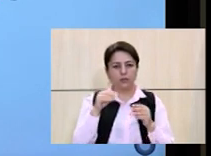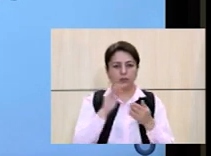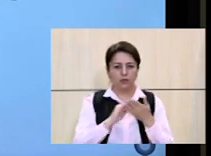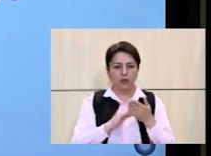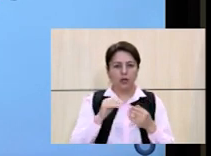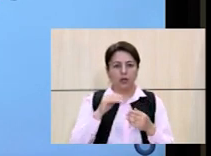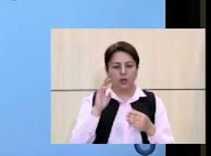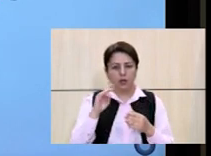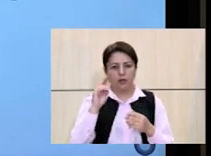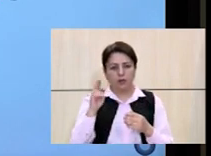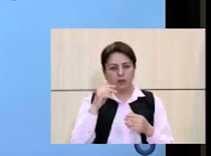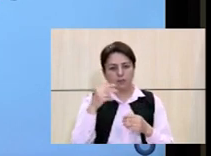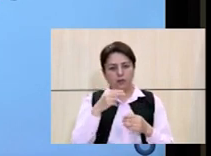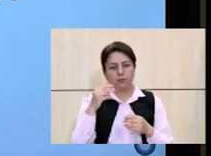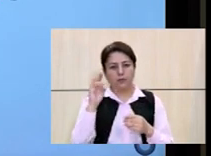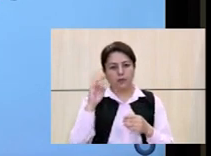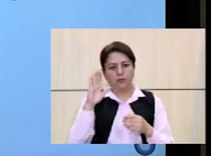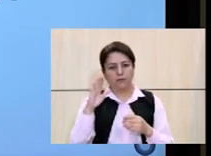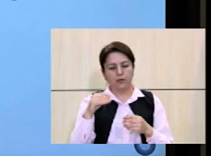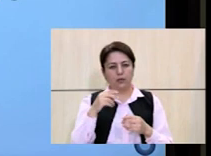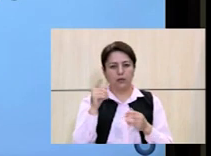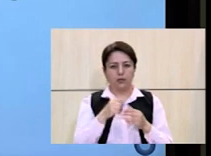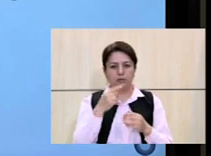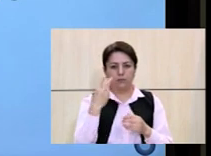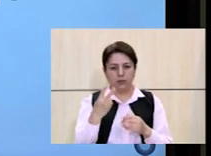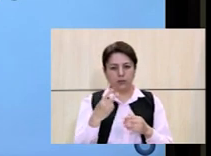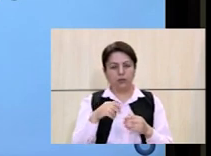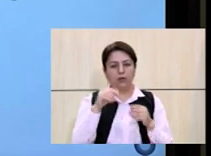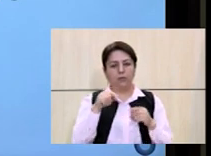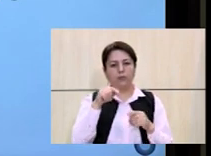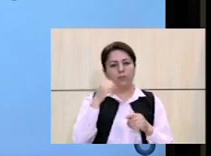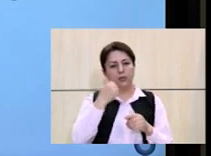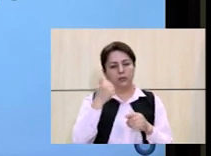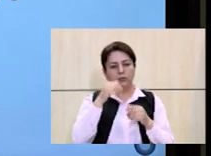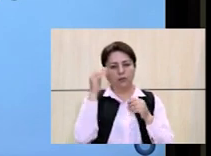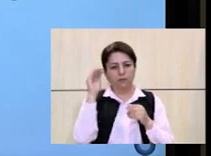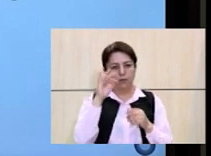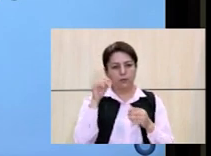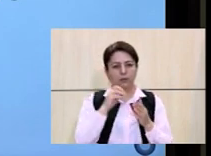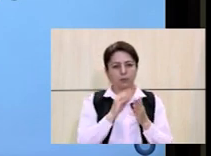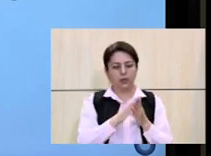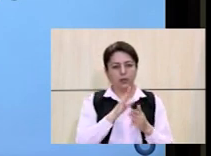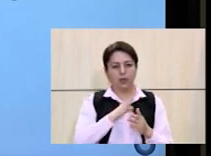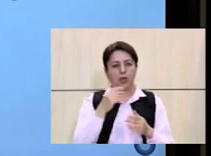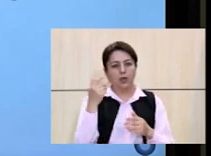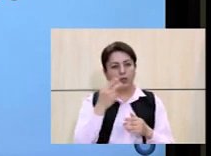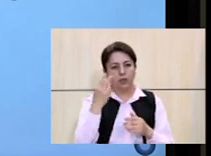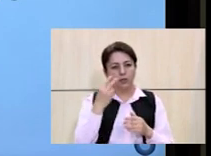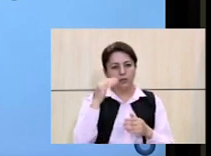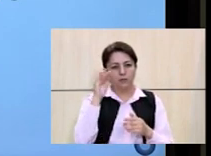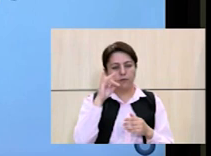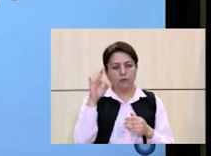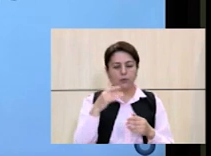barobar mv kvadrat taqsim 2. Bu formulani birinchi formulada belgilab oldik. Ikkinchi formulamiz qaysi formula aziz